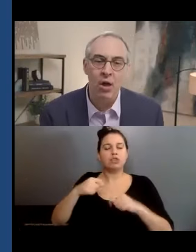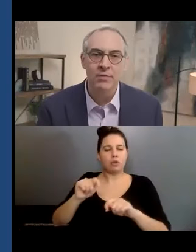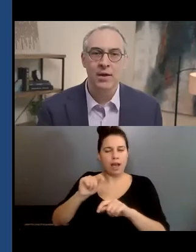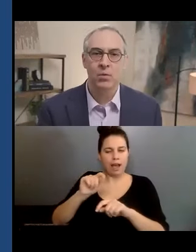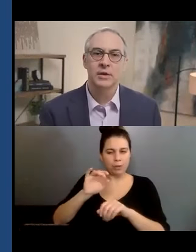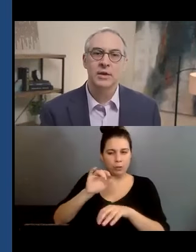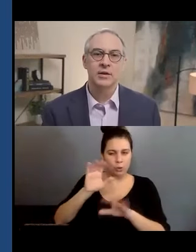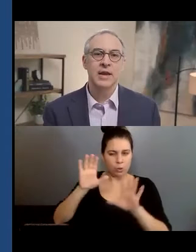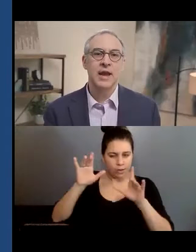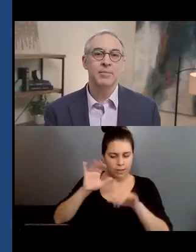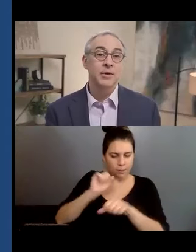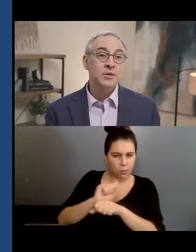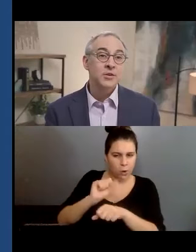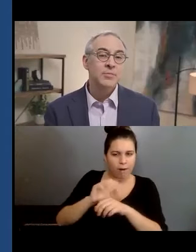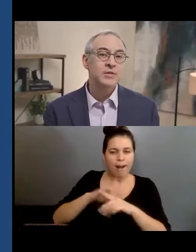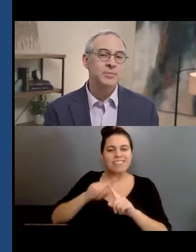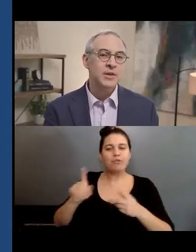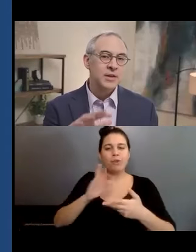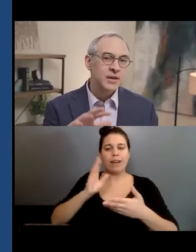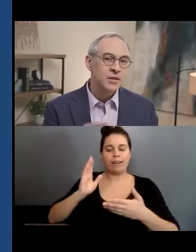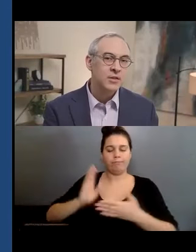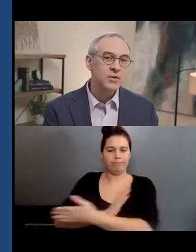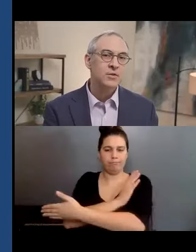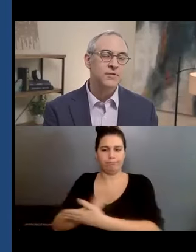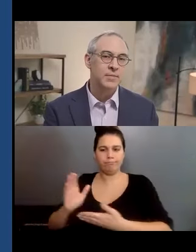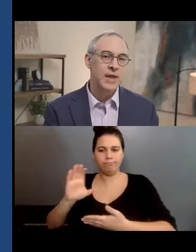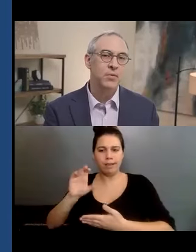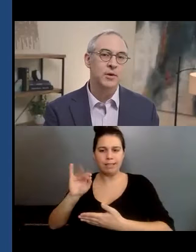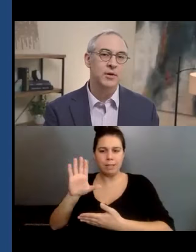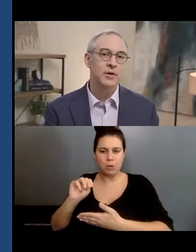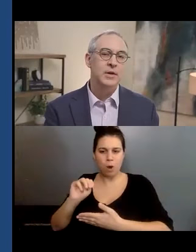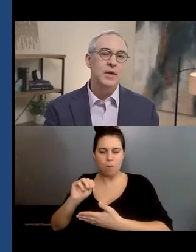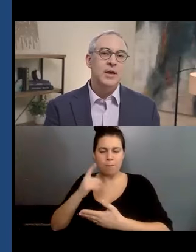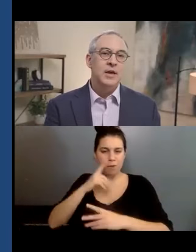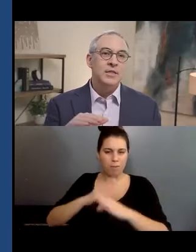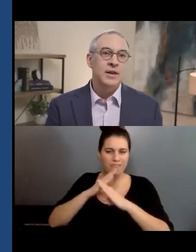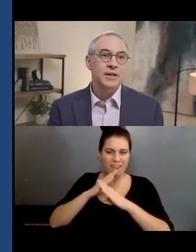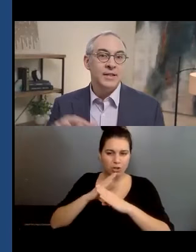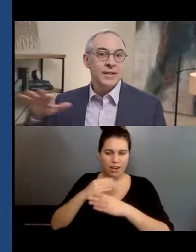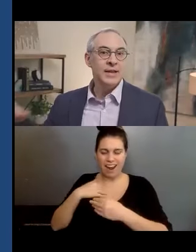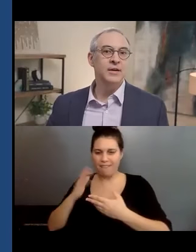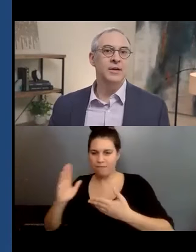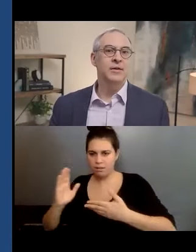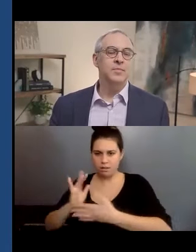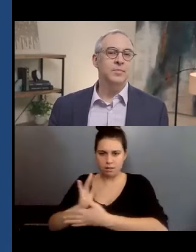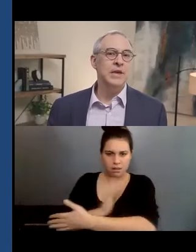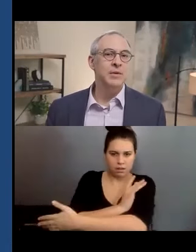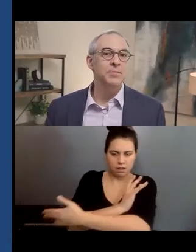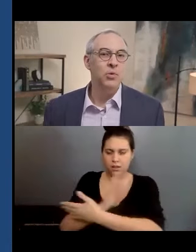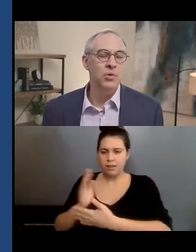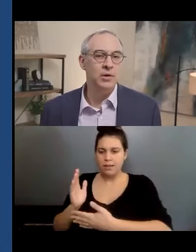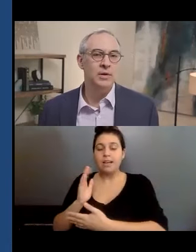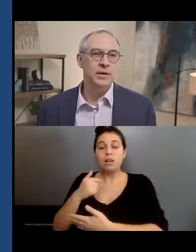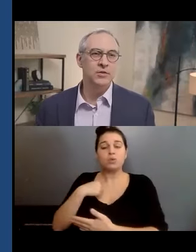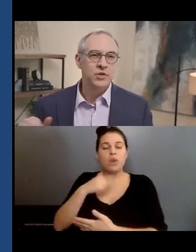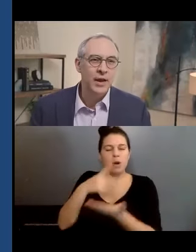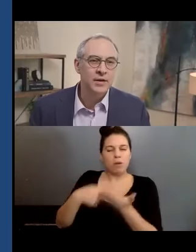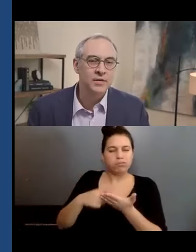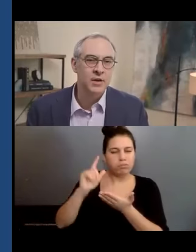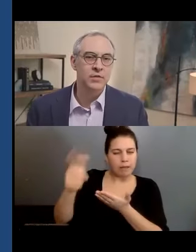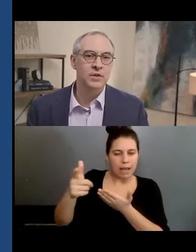about all of that work here today, but I'm going to talk about something that I learned from that work that later became important